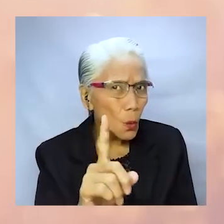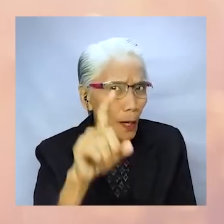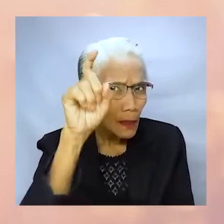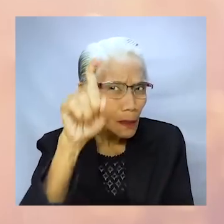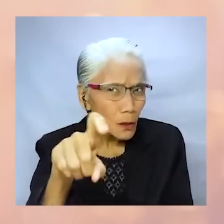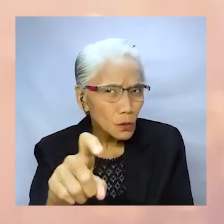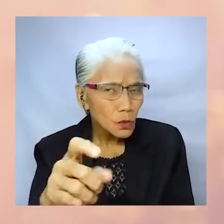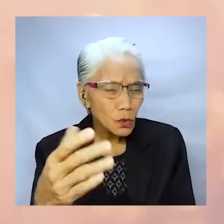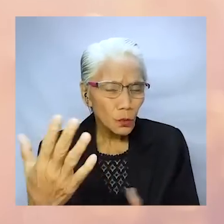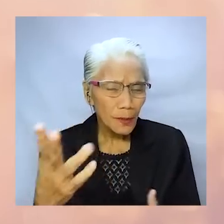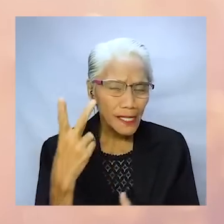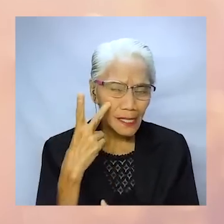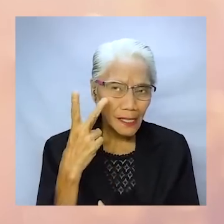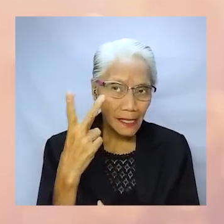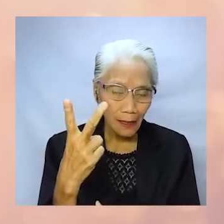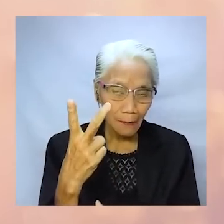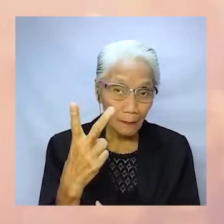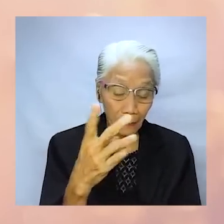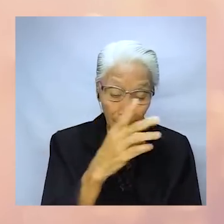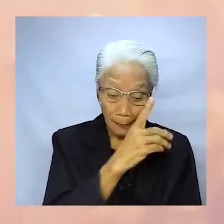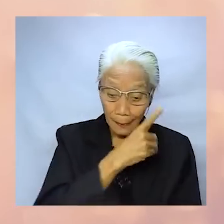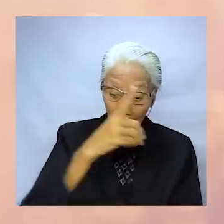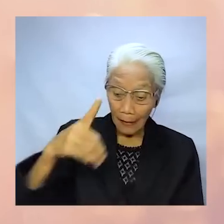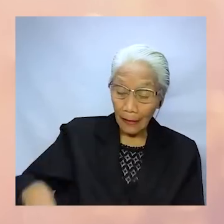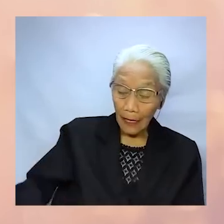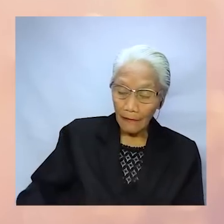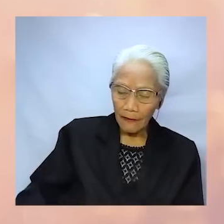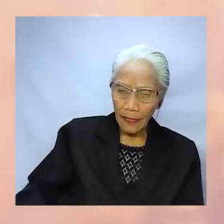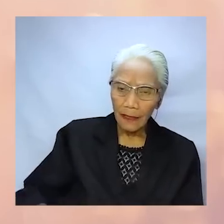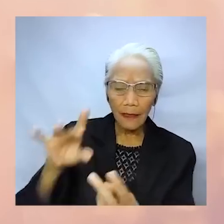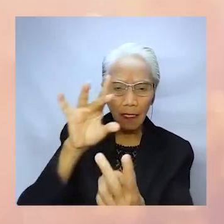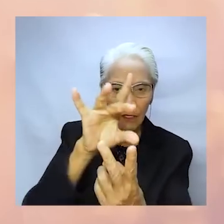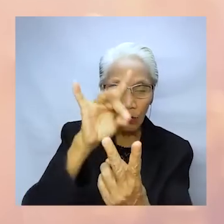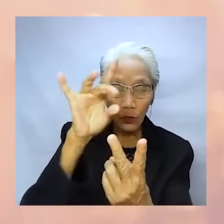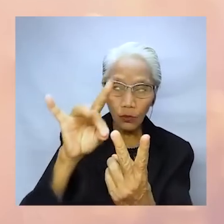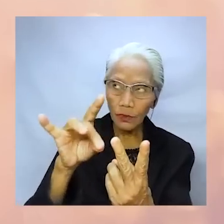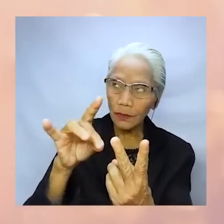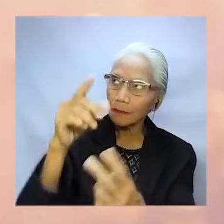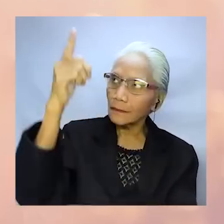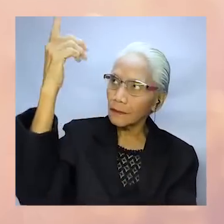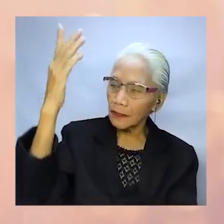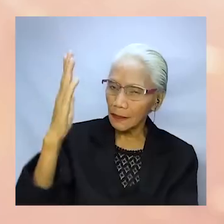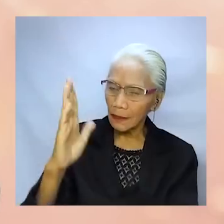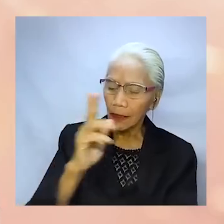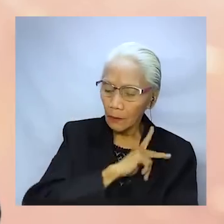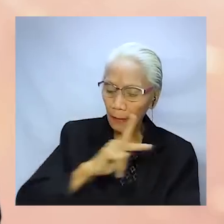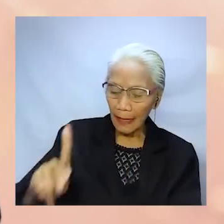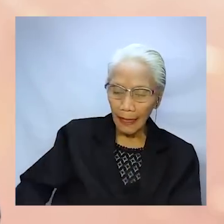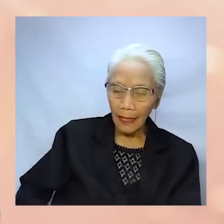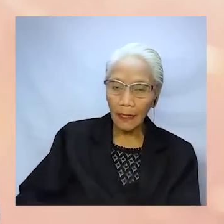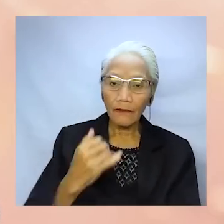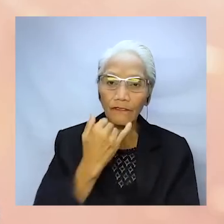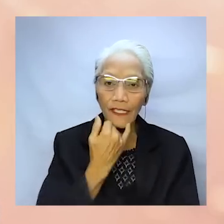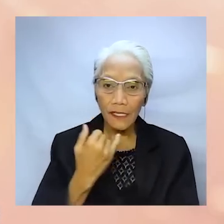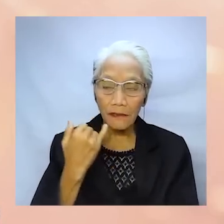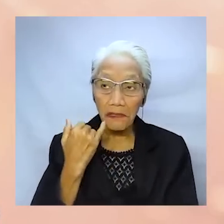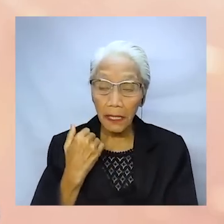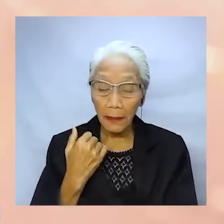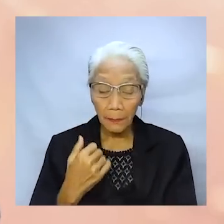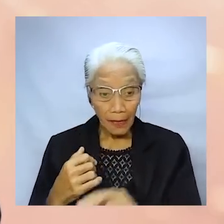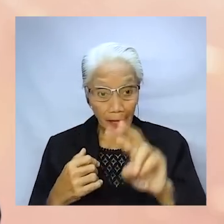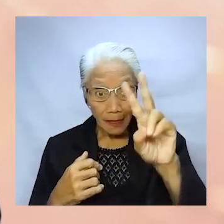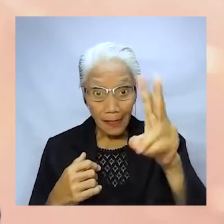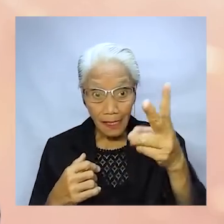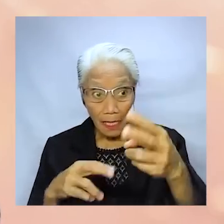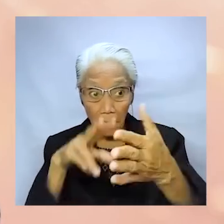him, David, the chosen one of God, to be king of Israel. In the second reading,